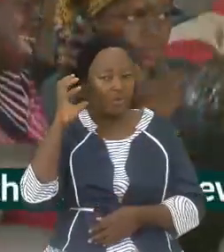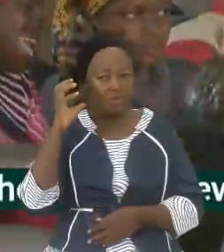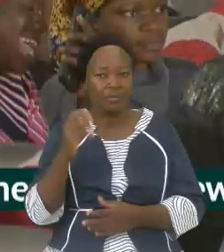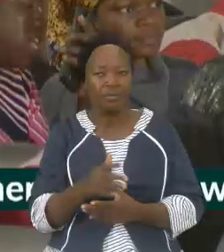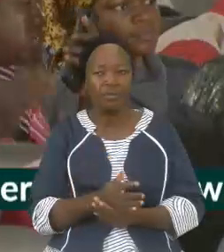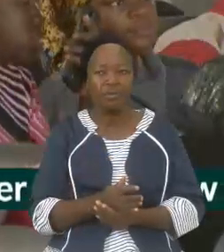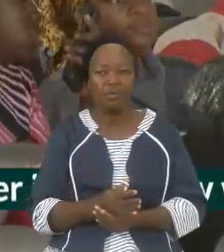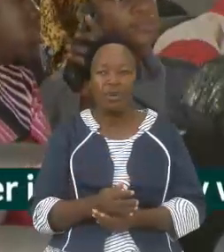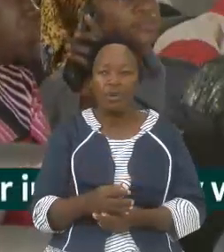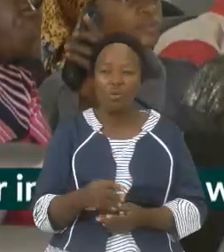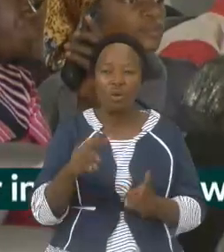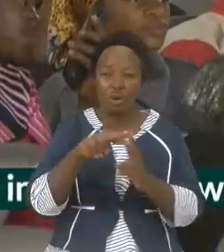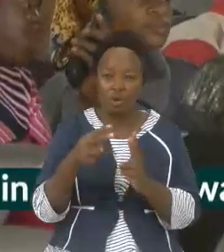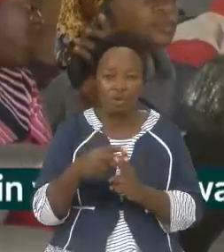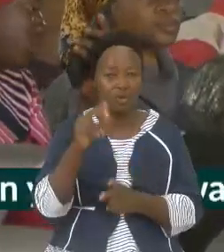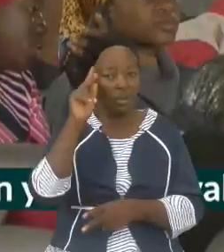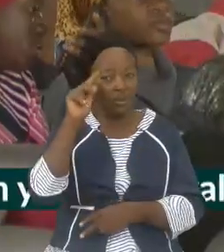or television,